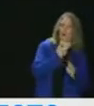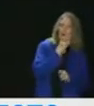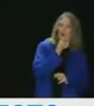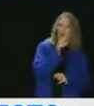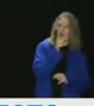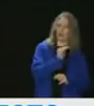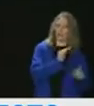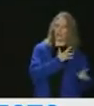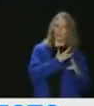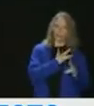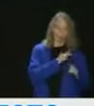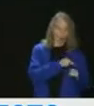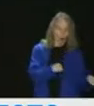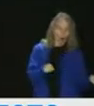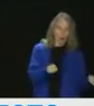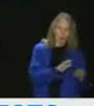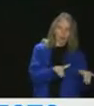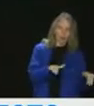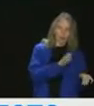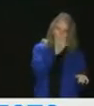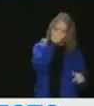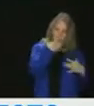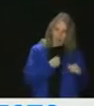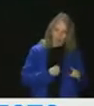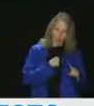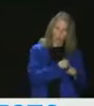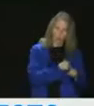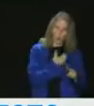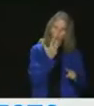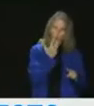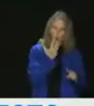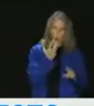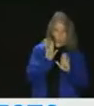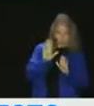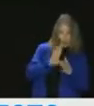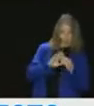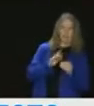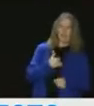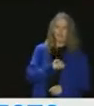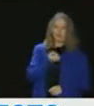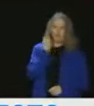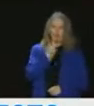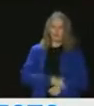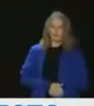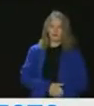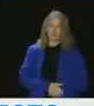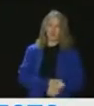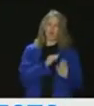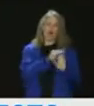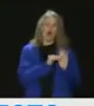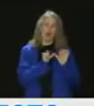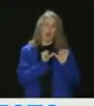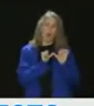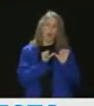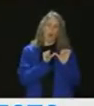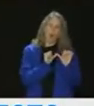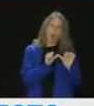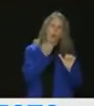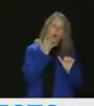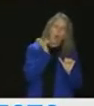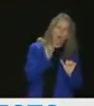to children's mental health. I understand. We don't want these measures to last longer than they